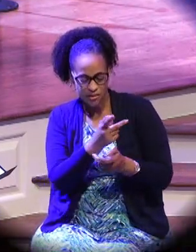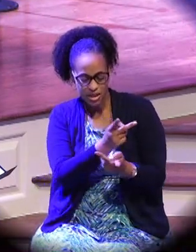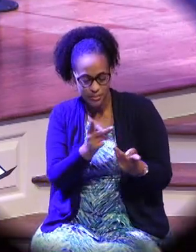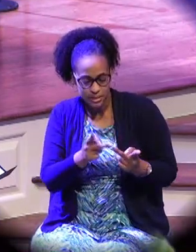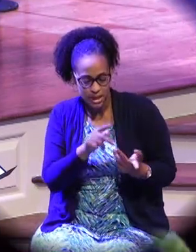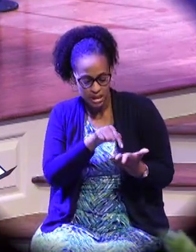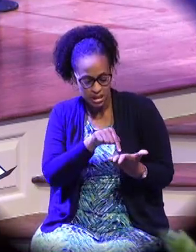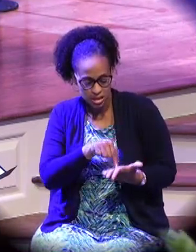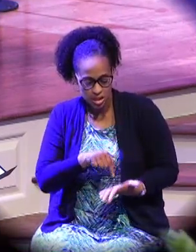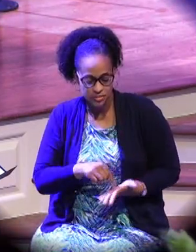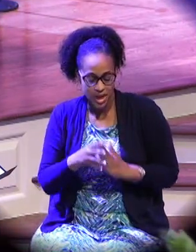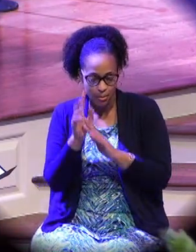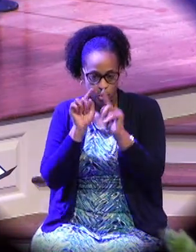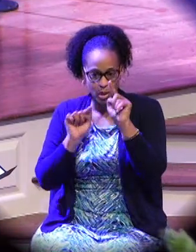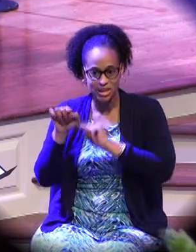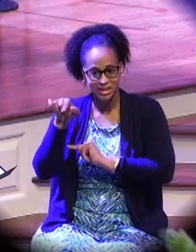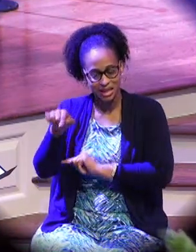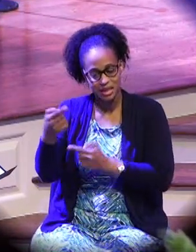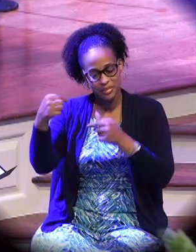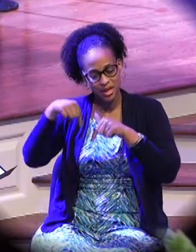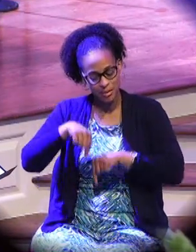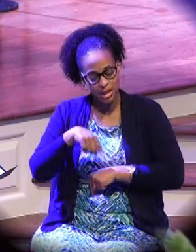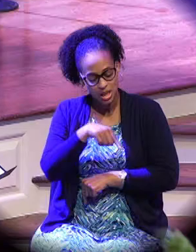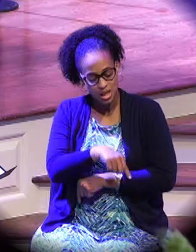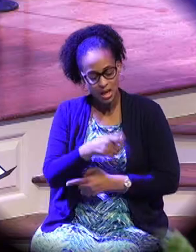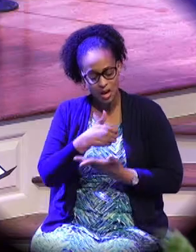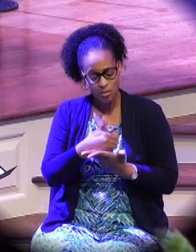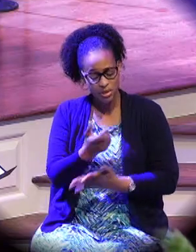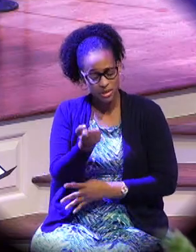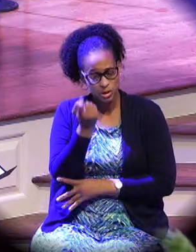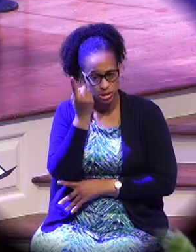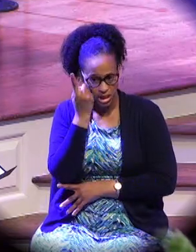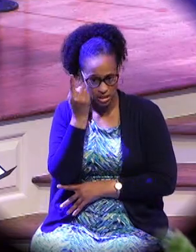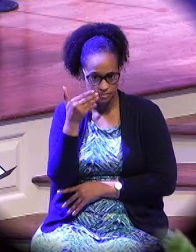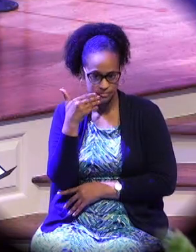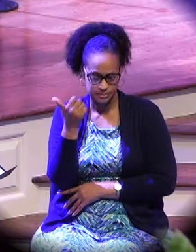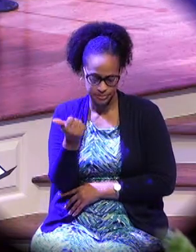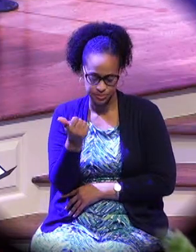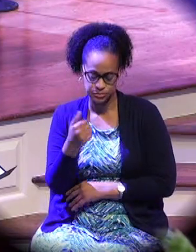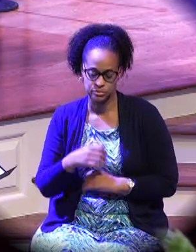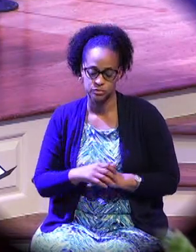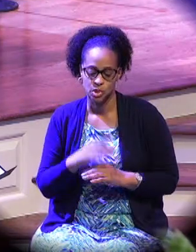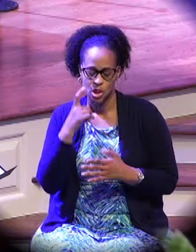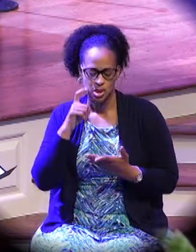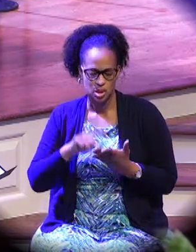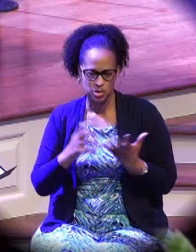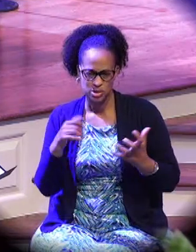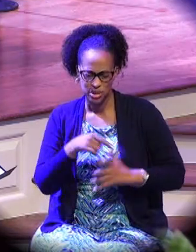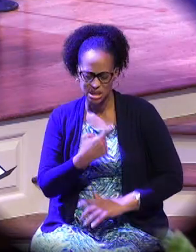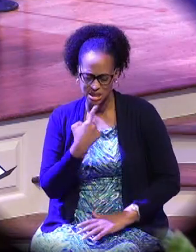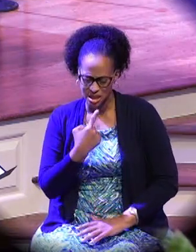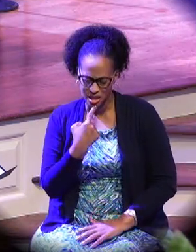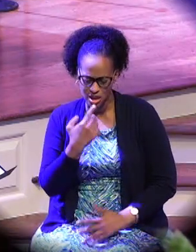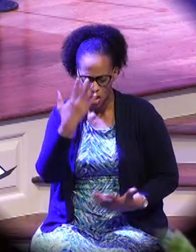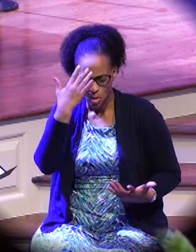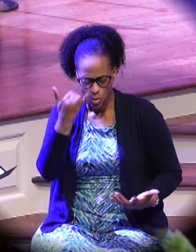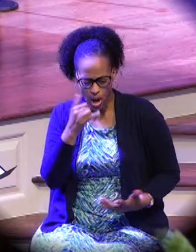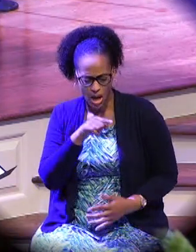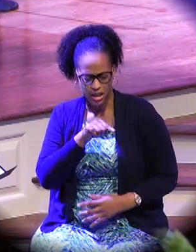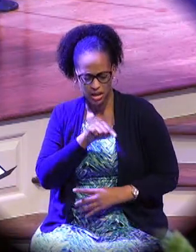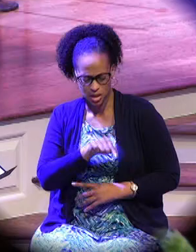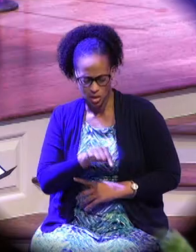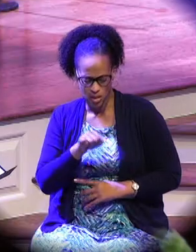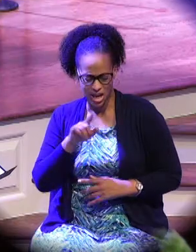that pointed to him so that they might understand. Notice what he says, why he had